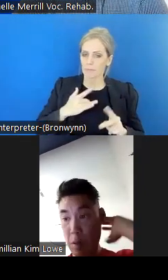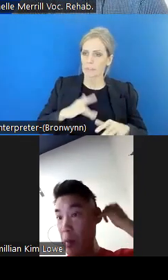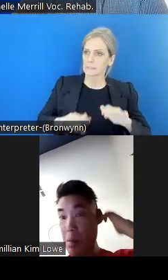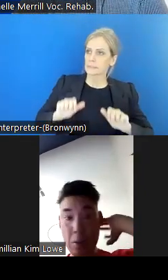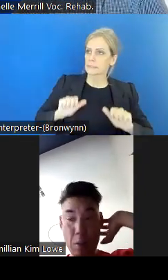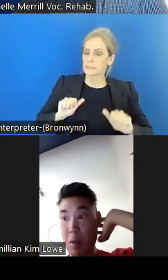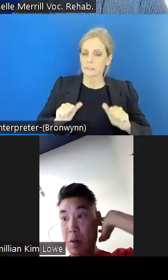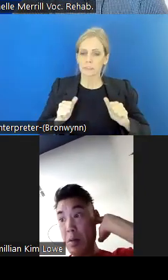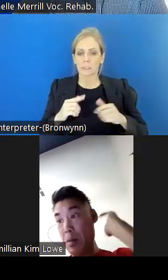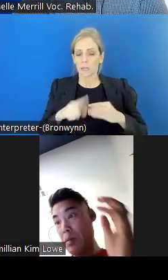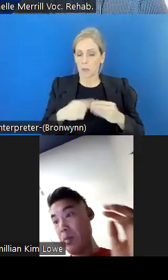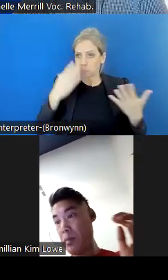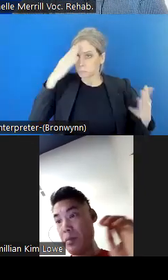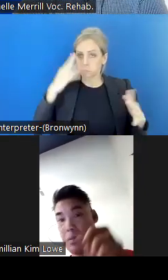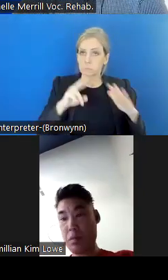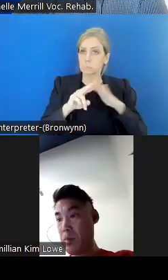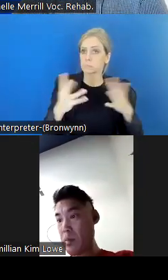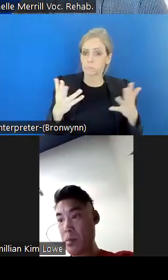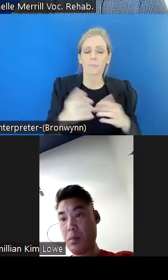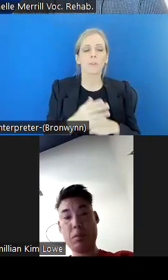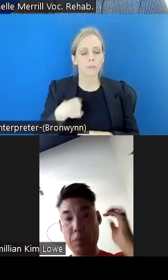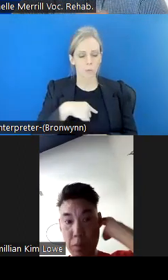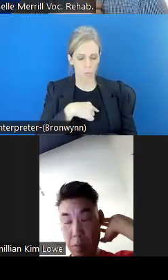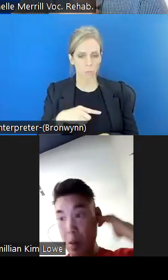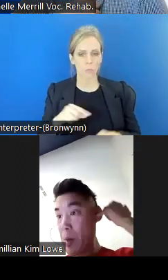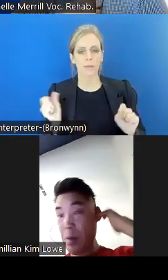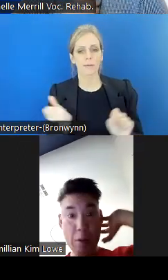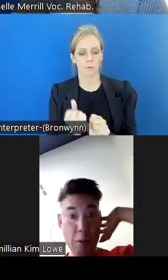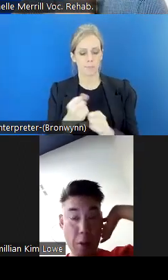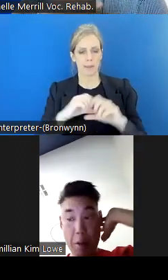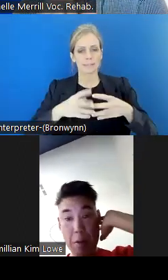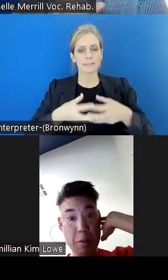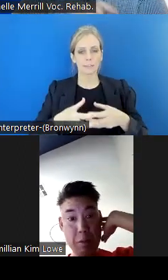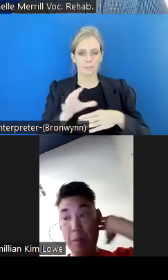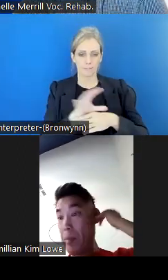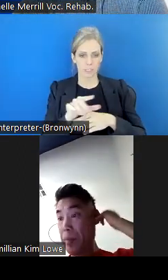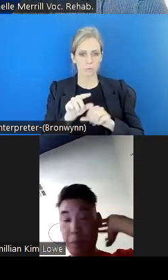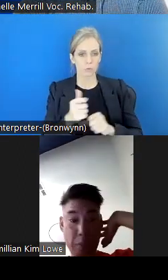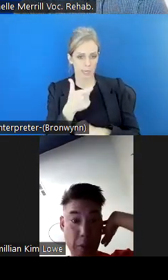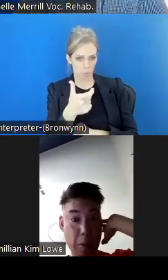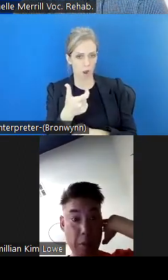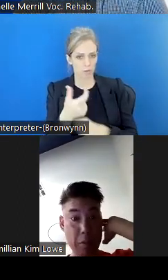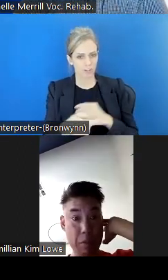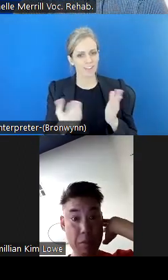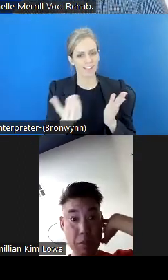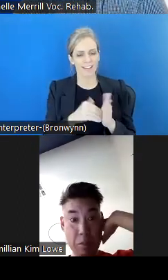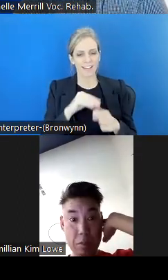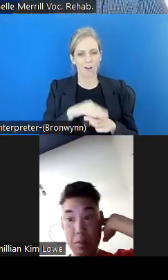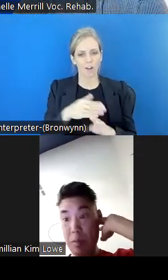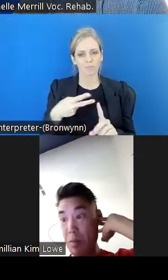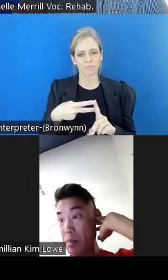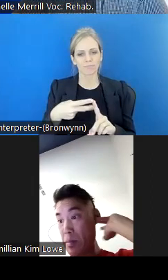the unknown. So we did a series of videos that you can see again on that YouTube channel. Right here is the